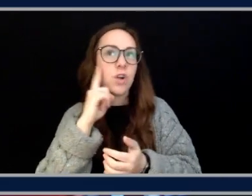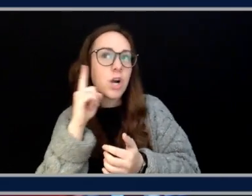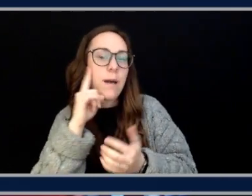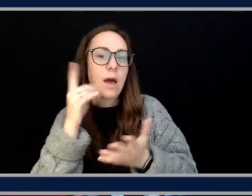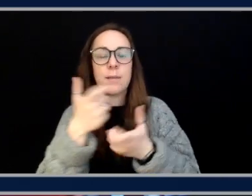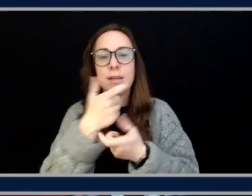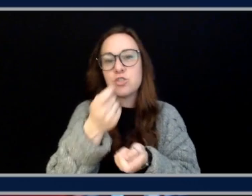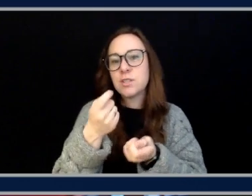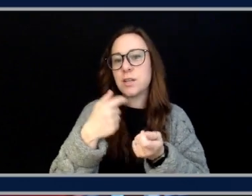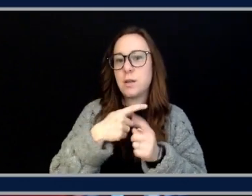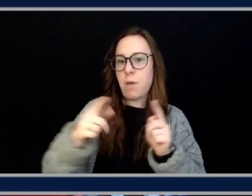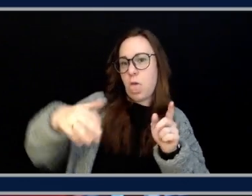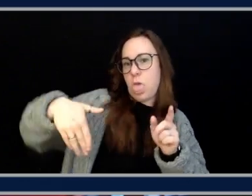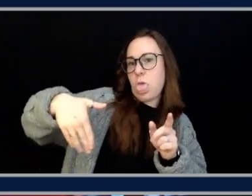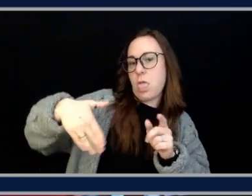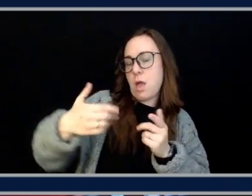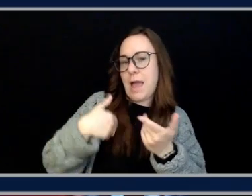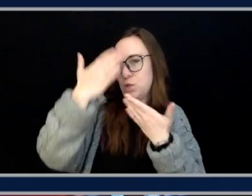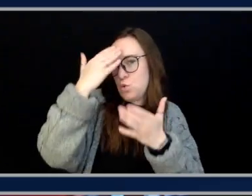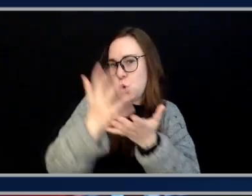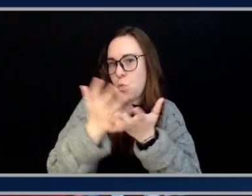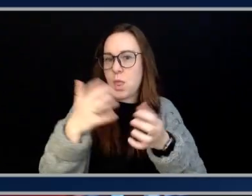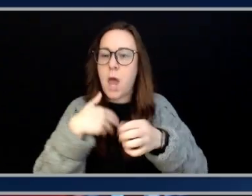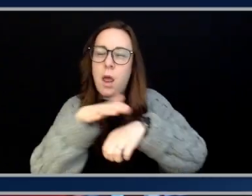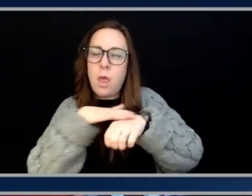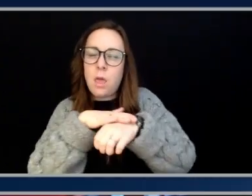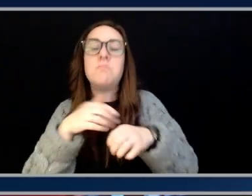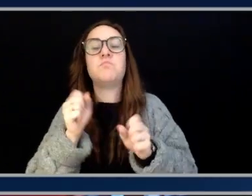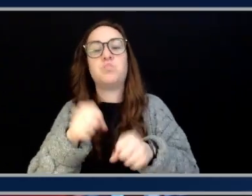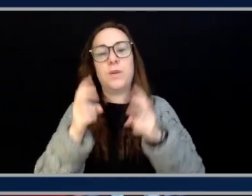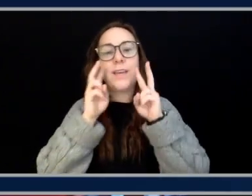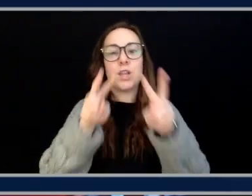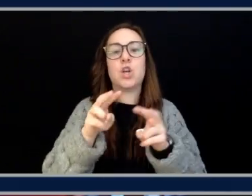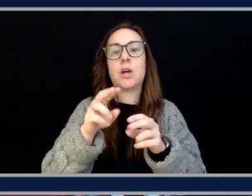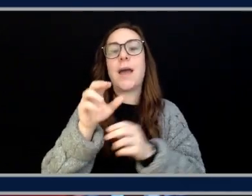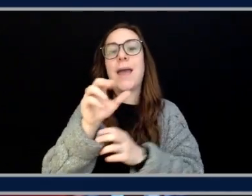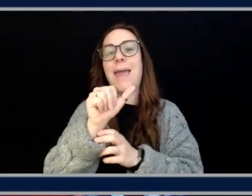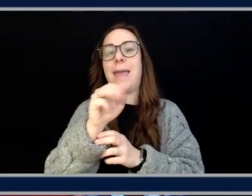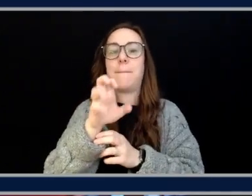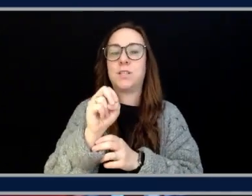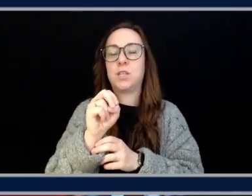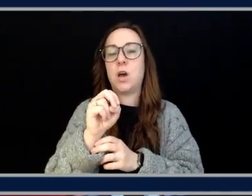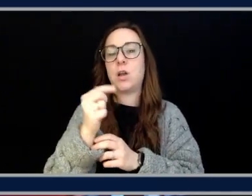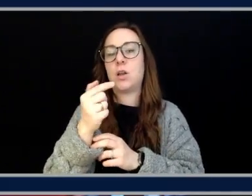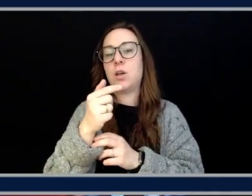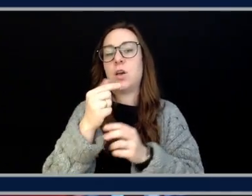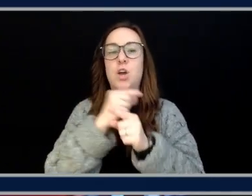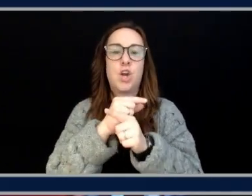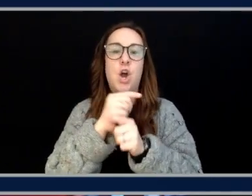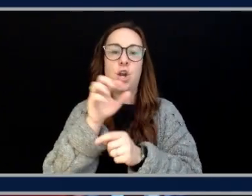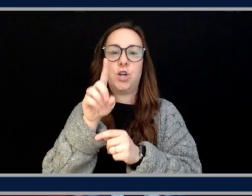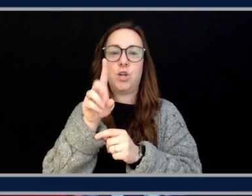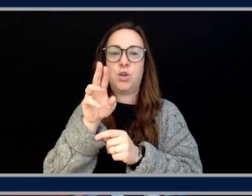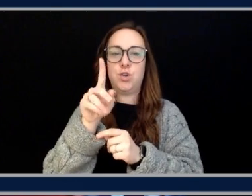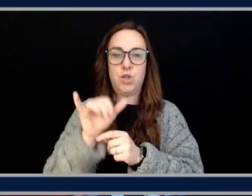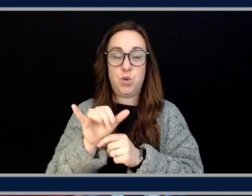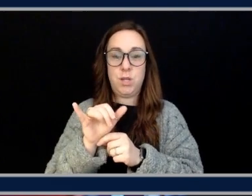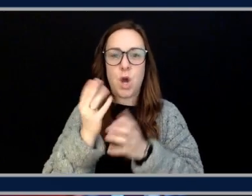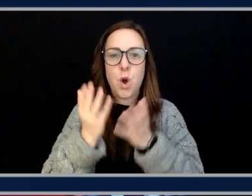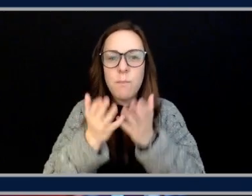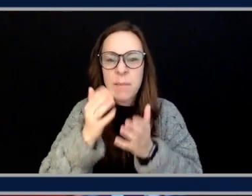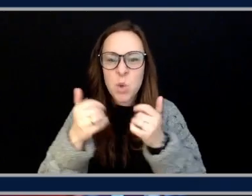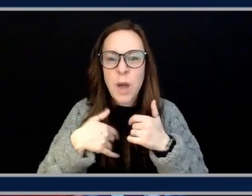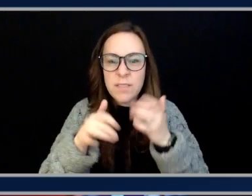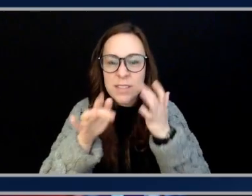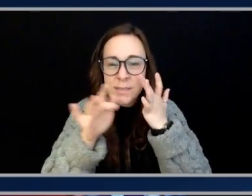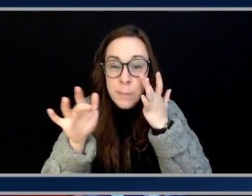know yet. Yeah, so we could look at Amazon guard duty and see. Of course, I'm going to search for something that might not. Oh, maybe there's a space there. Oh, you know